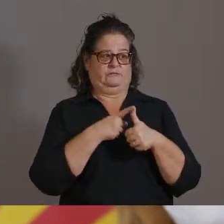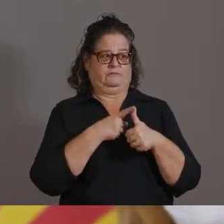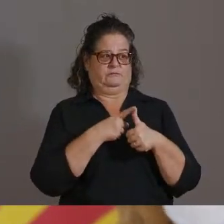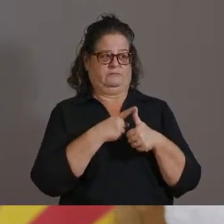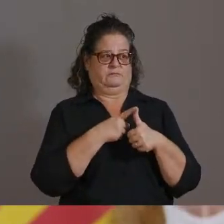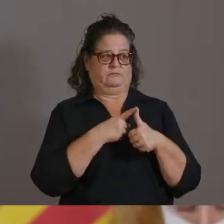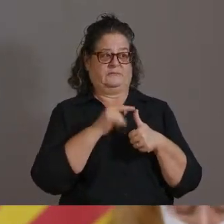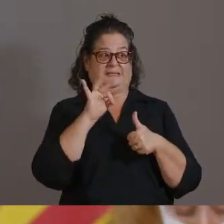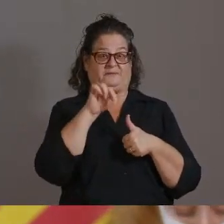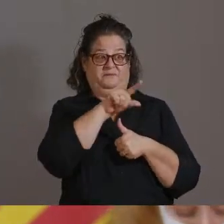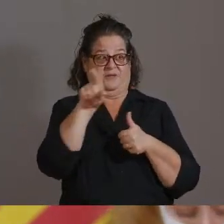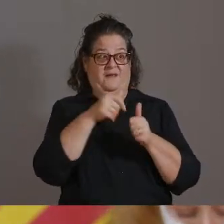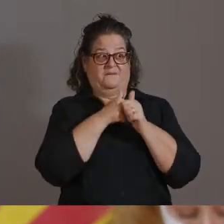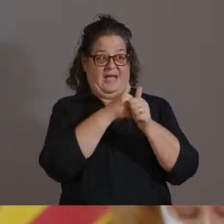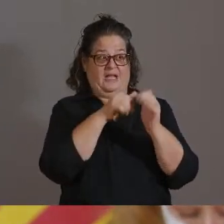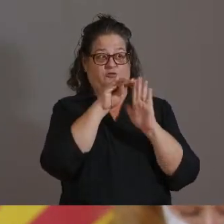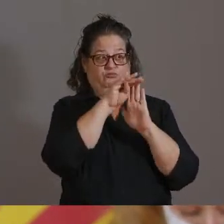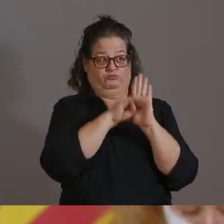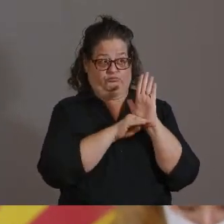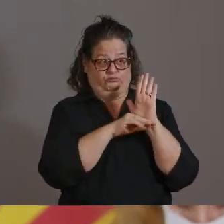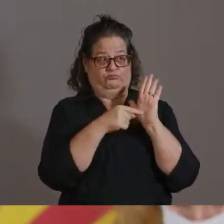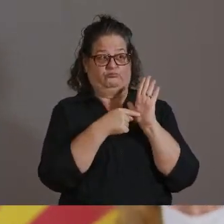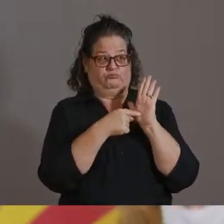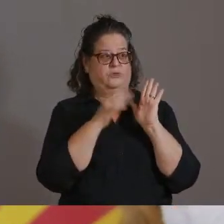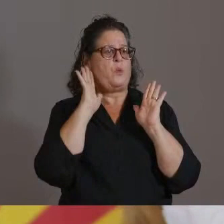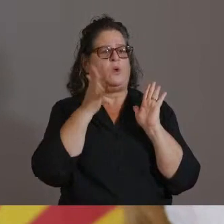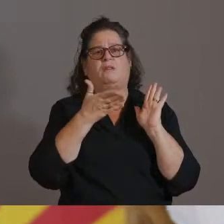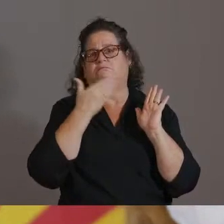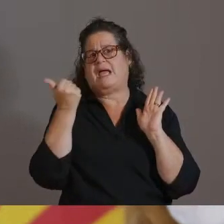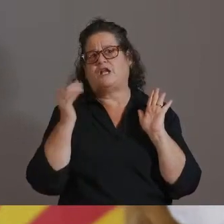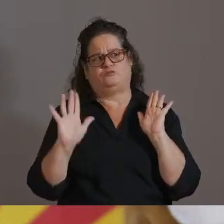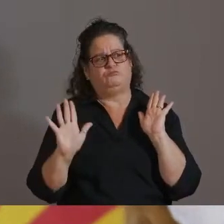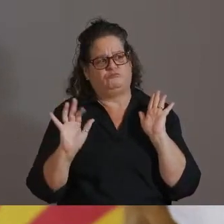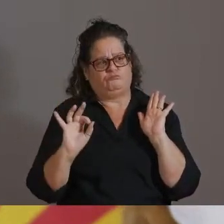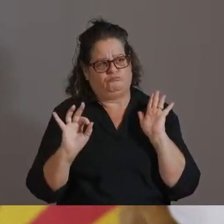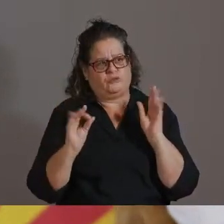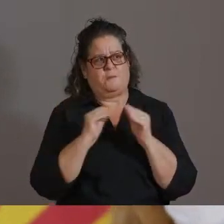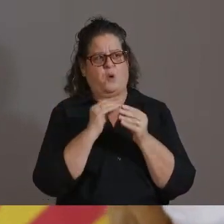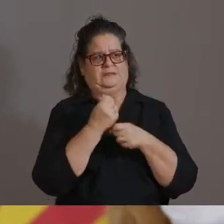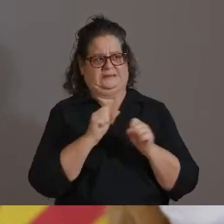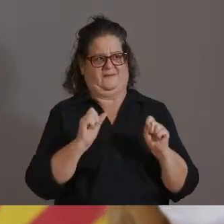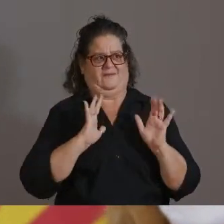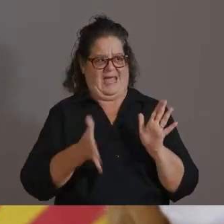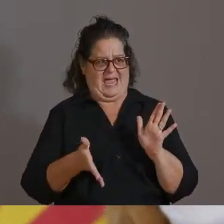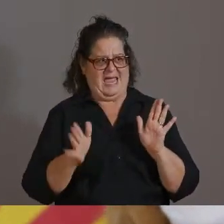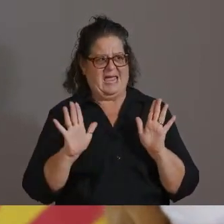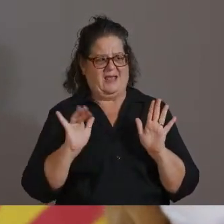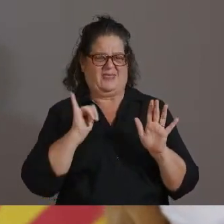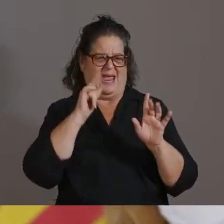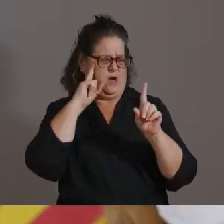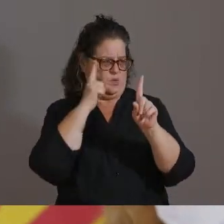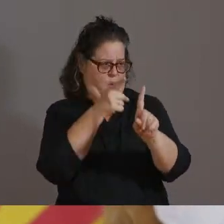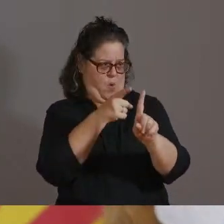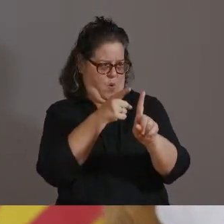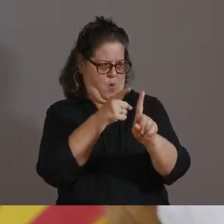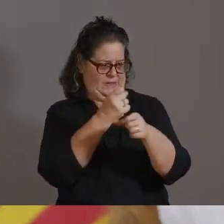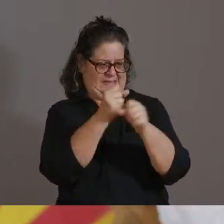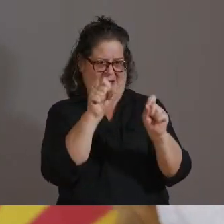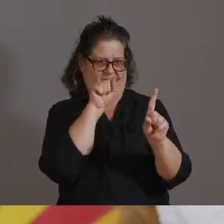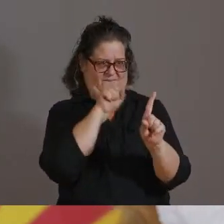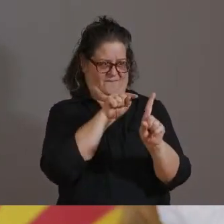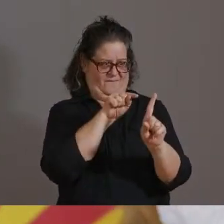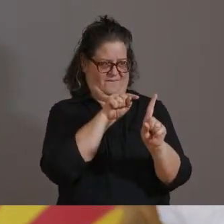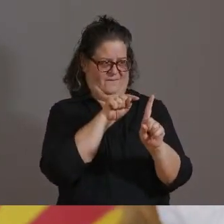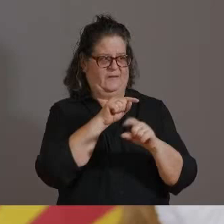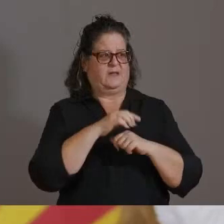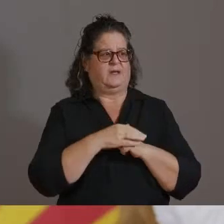better. We want you to be able to operate safely. That's our objective in doing this. You heard Dr. Chris talk about